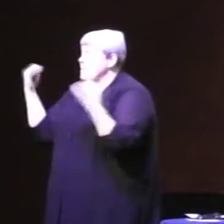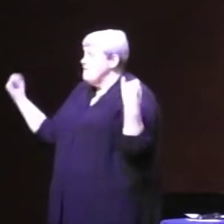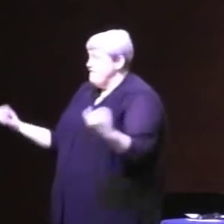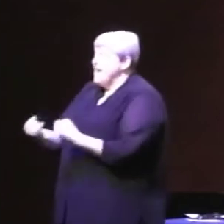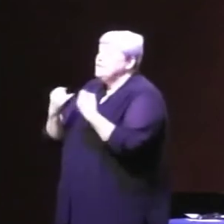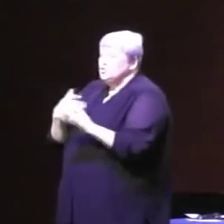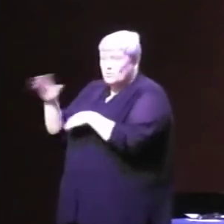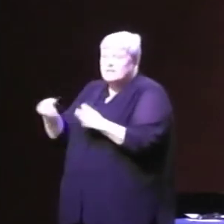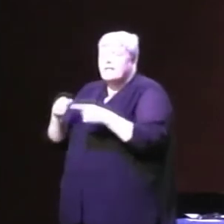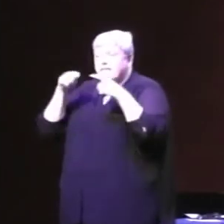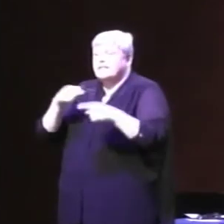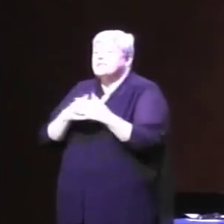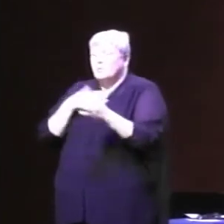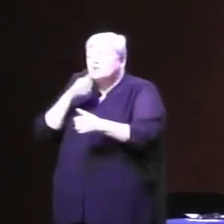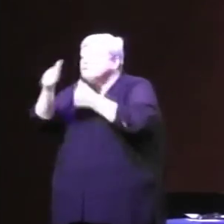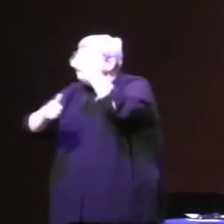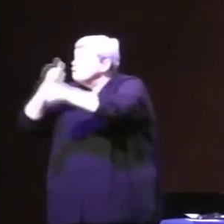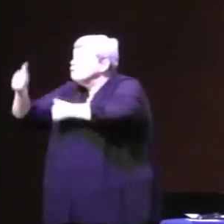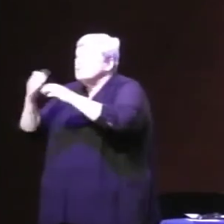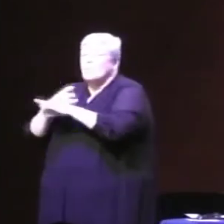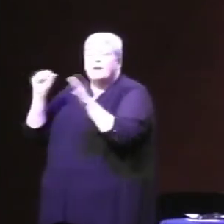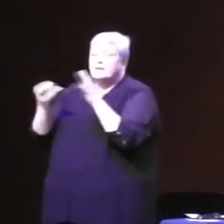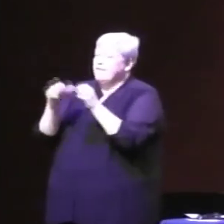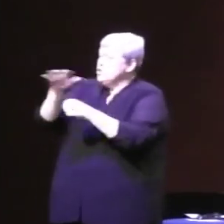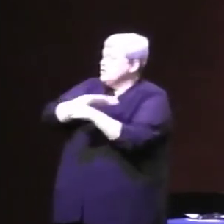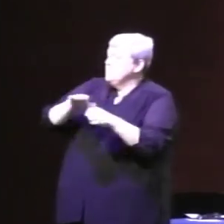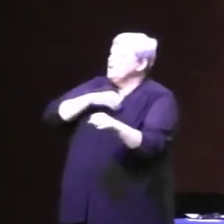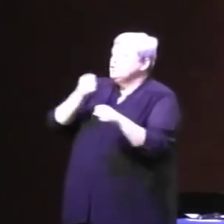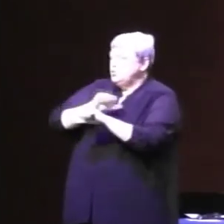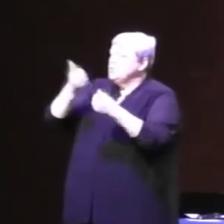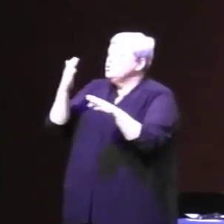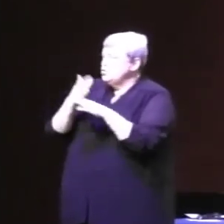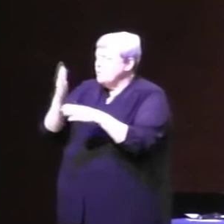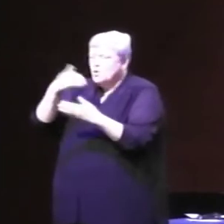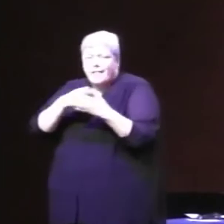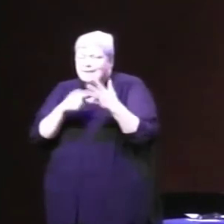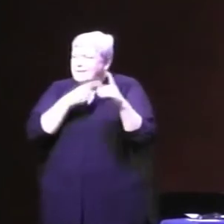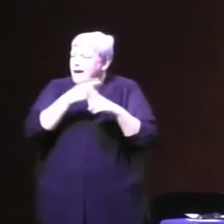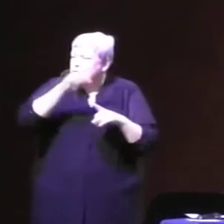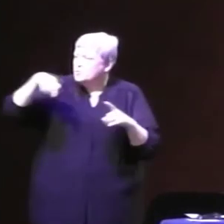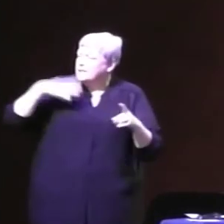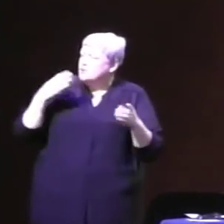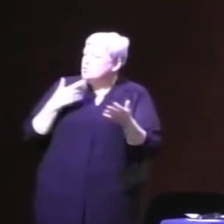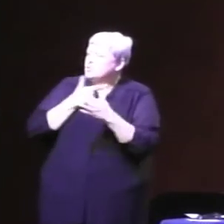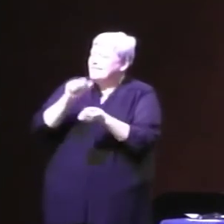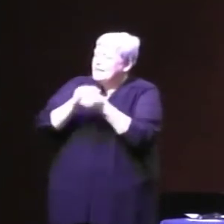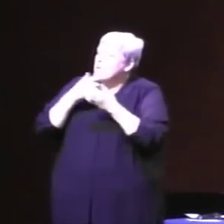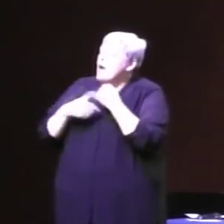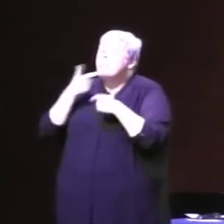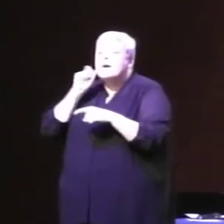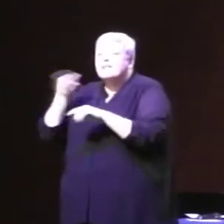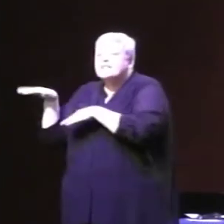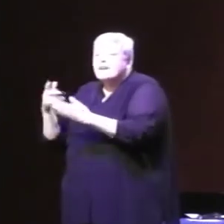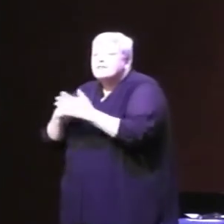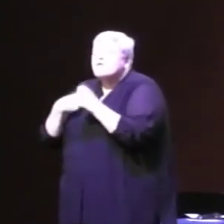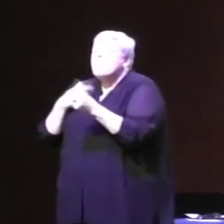members who are here today, working in really difficult circumstances to do a good job, to collect the tax that we need to keep our public services, when morale has never